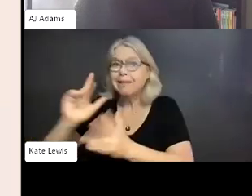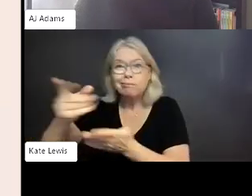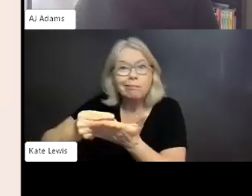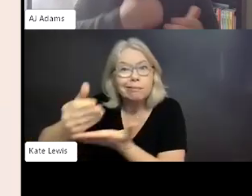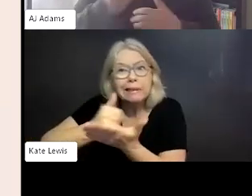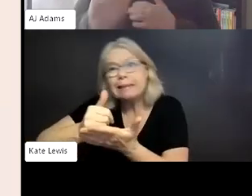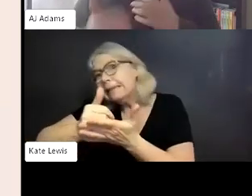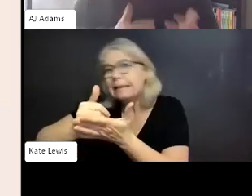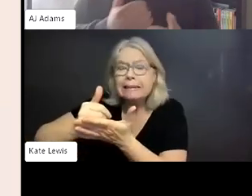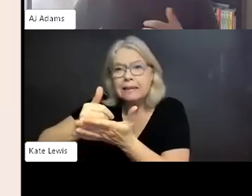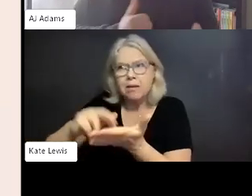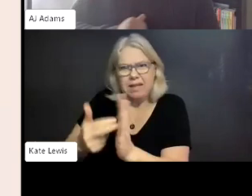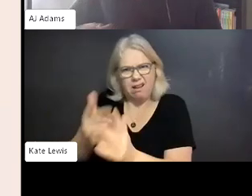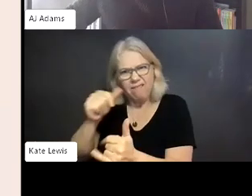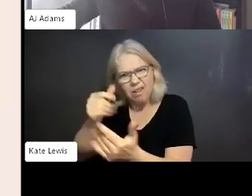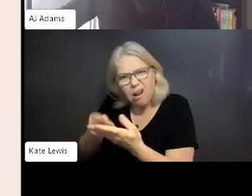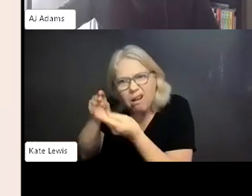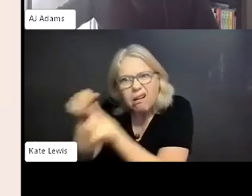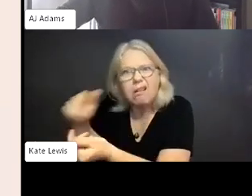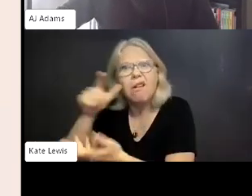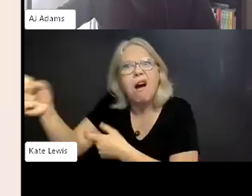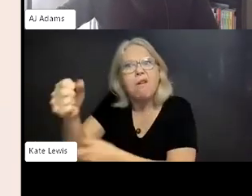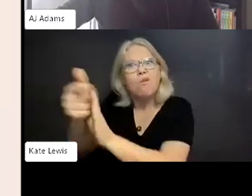with dementia, and it's just layered and layered on top of each other.